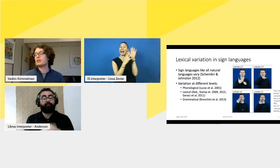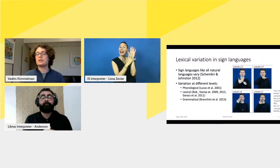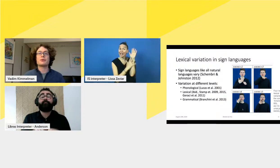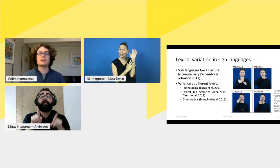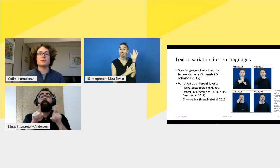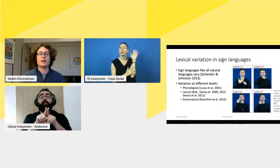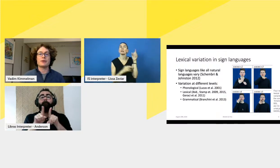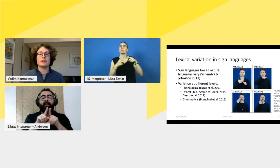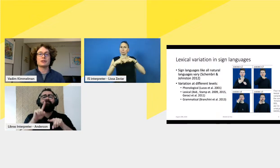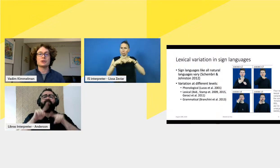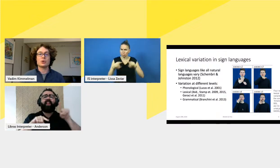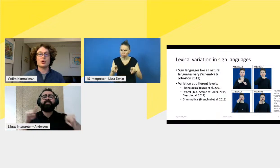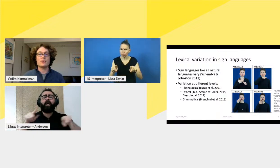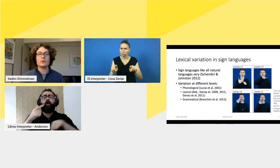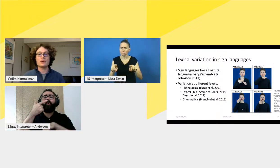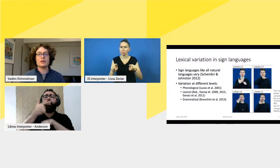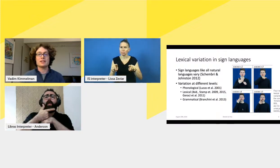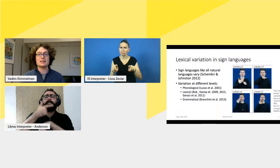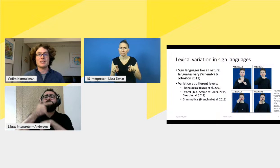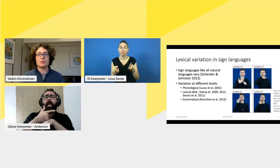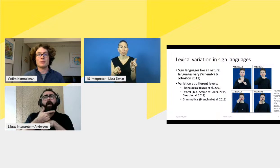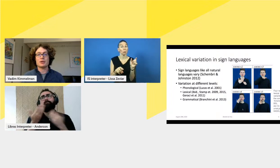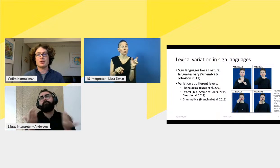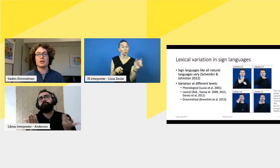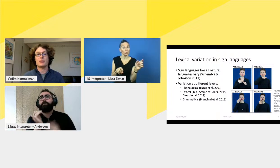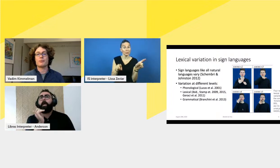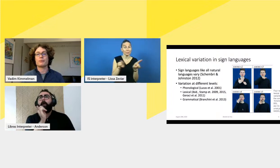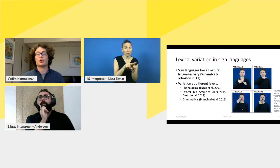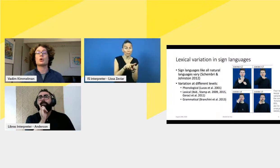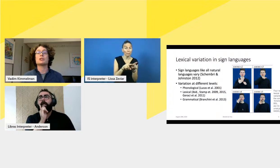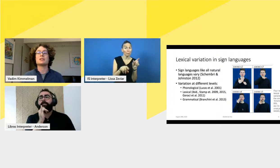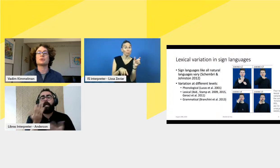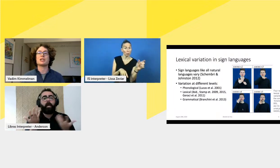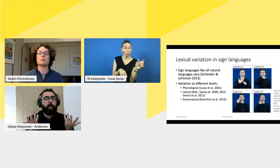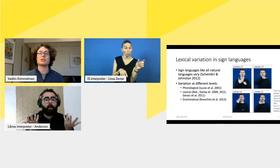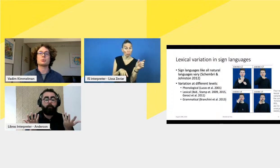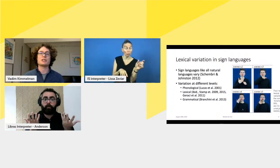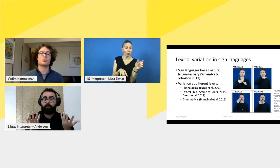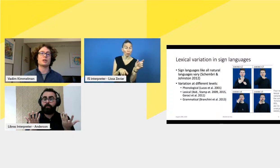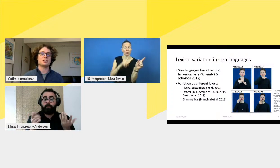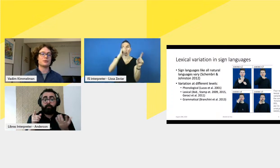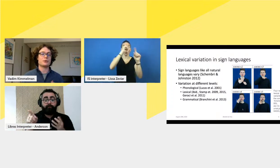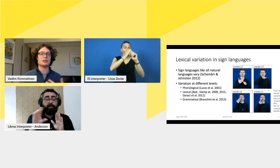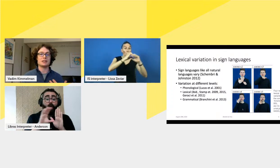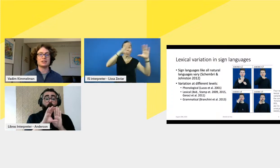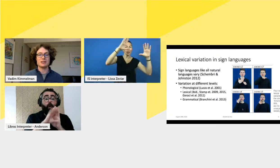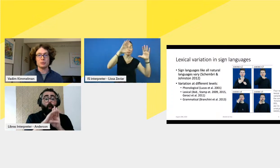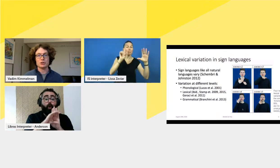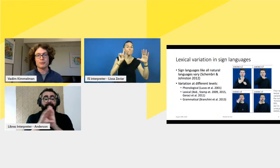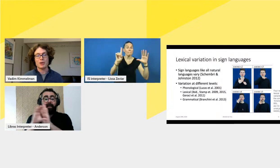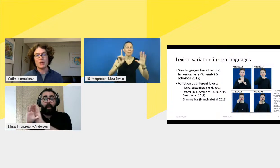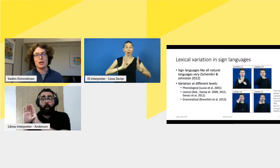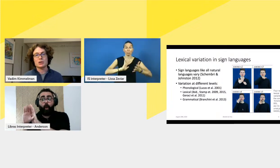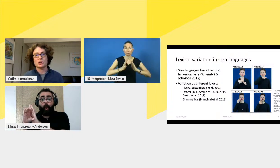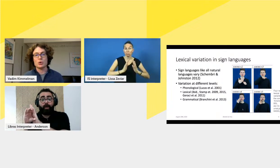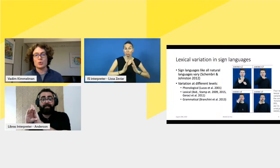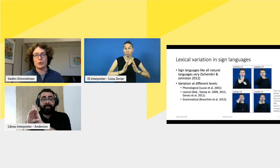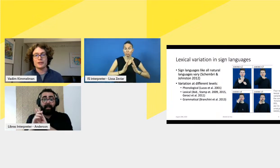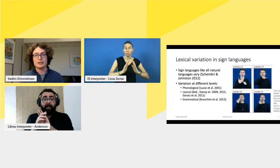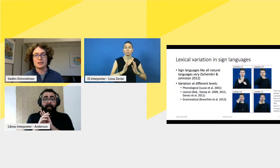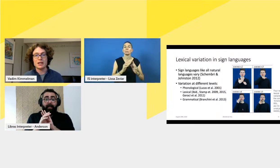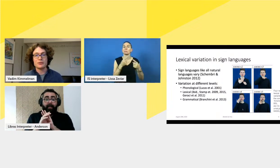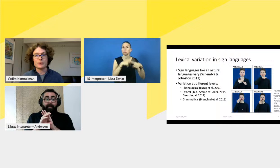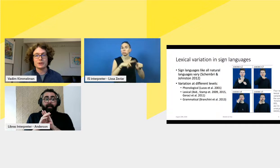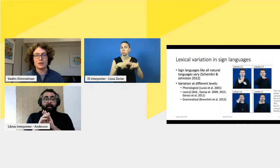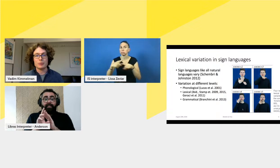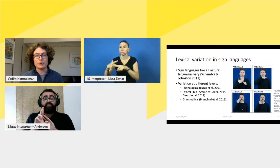where different variants of the same concept can be expressed by different lexemes. So